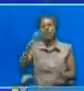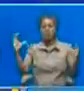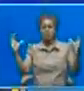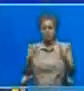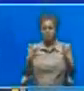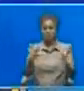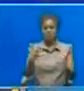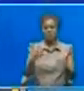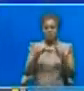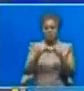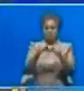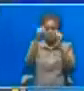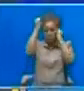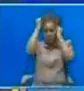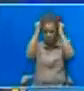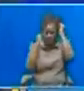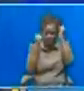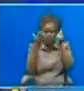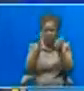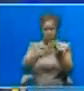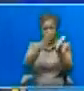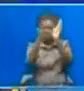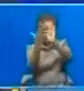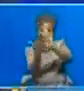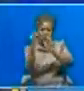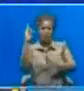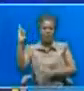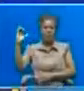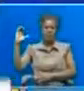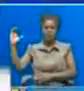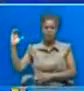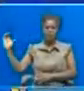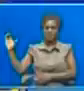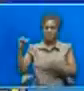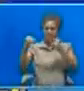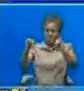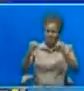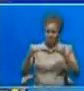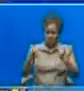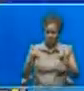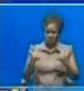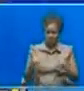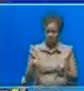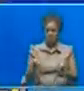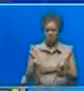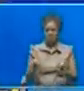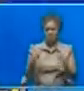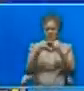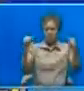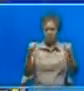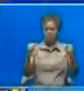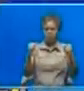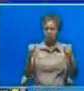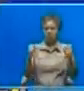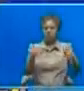Lord's Resistance Army, is set to be sent to the International Criminal Court for trial. Captured rebel chief Dominic